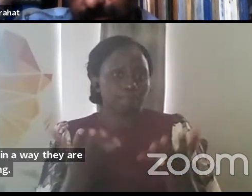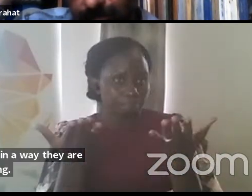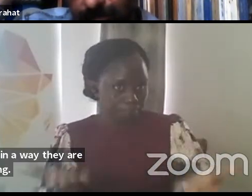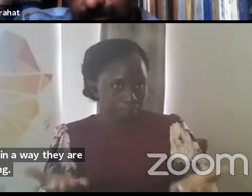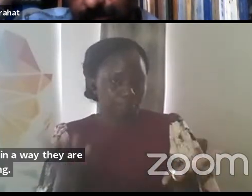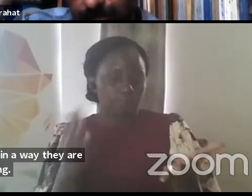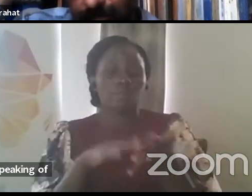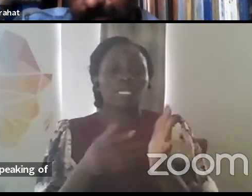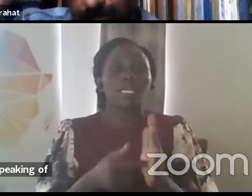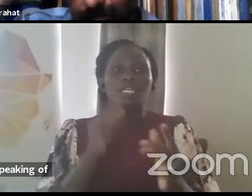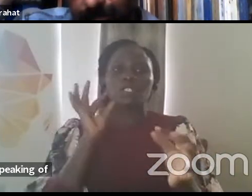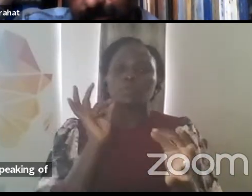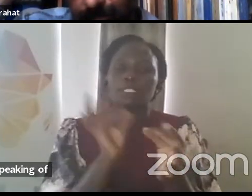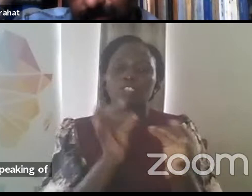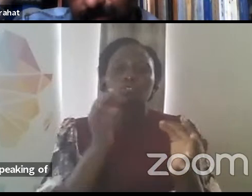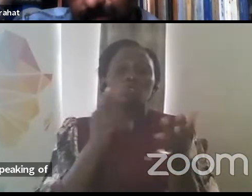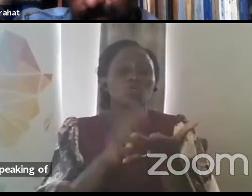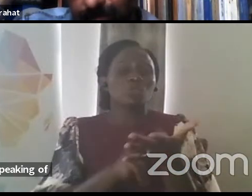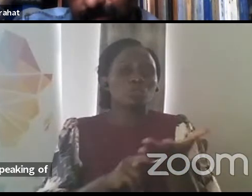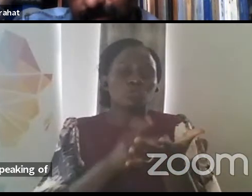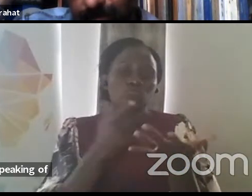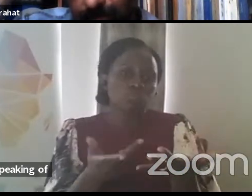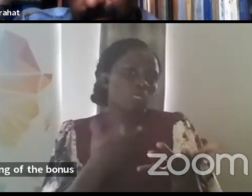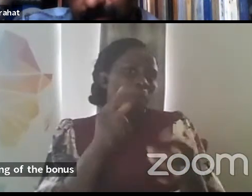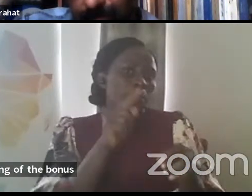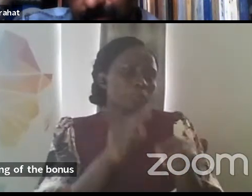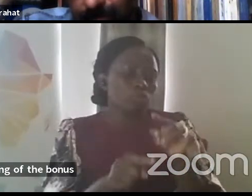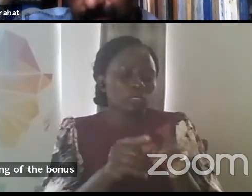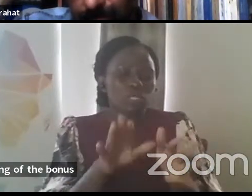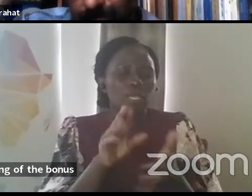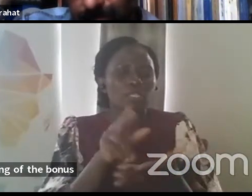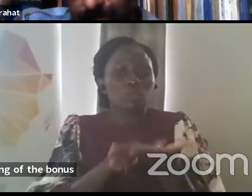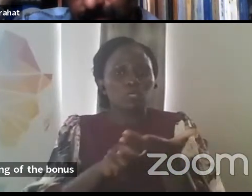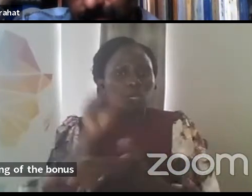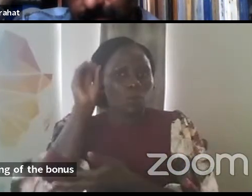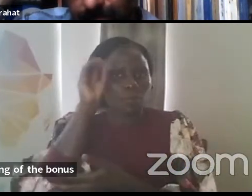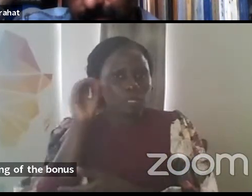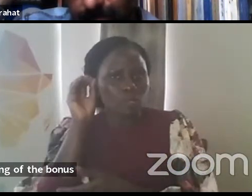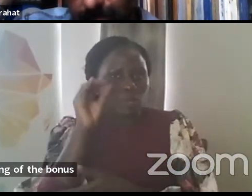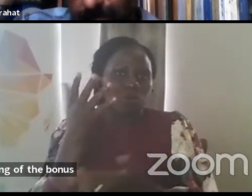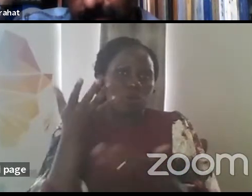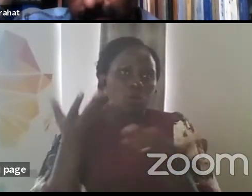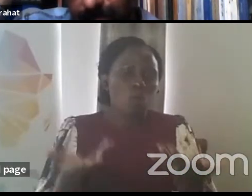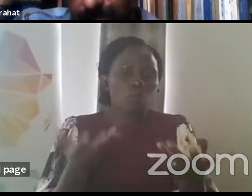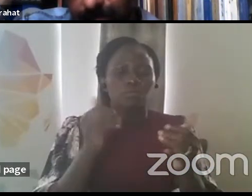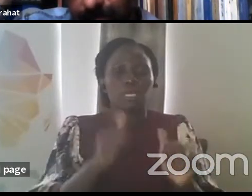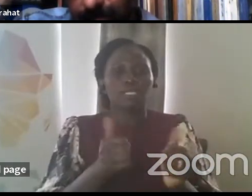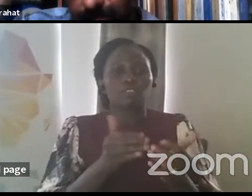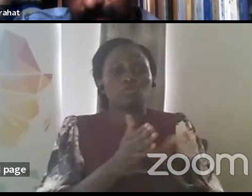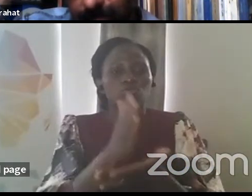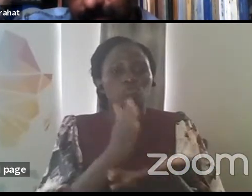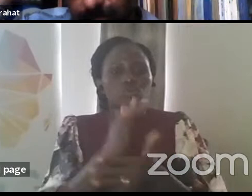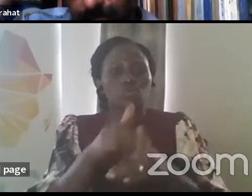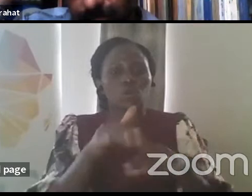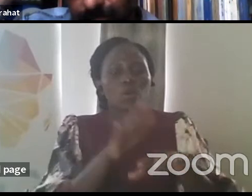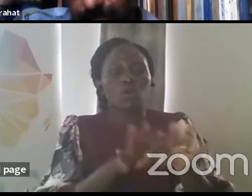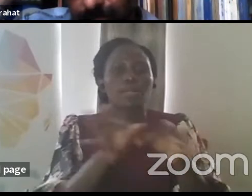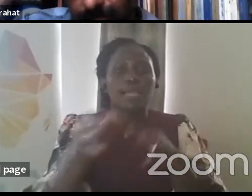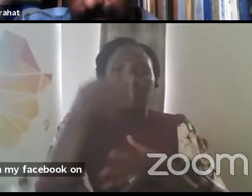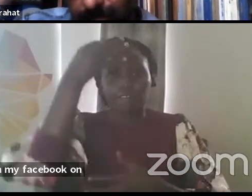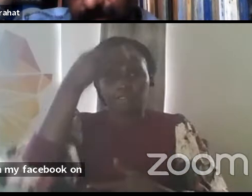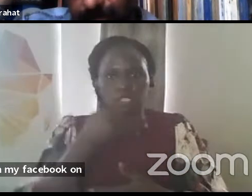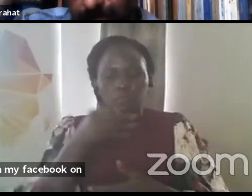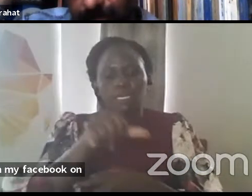speaking of the police unions and their related pages online on Facebook, on other